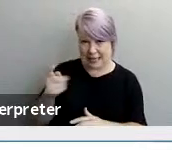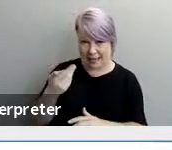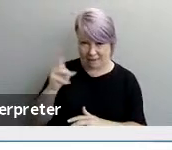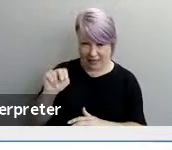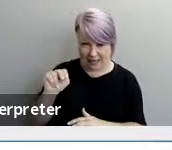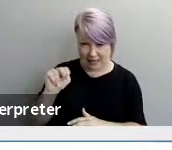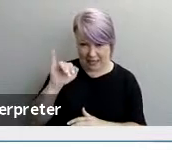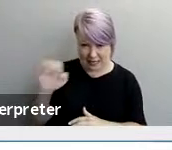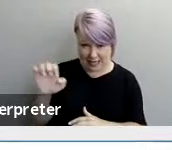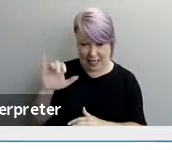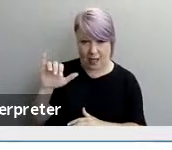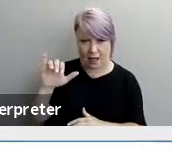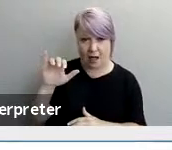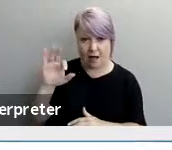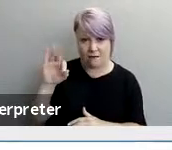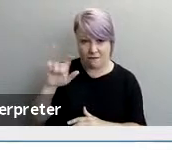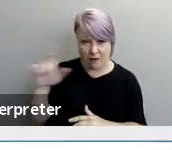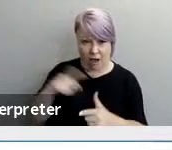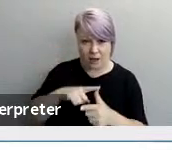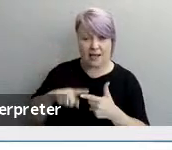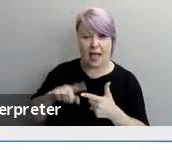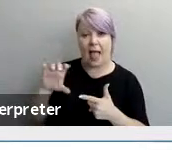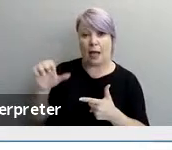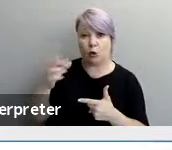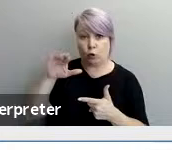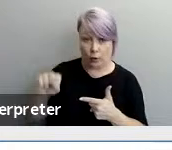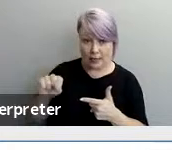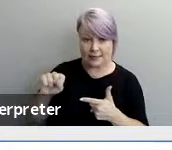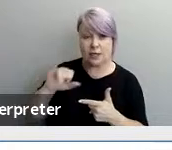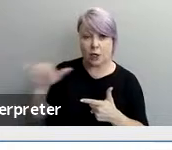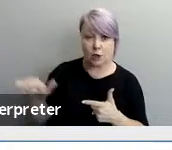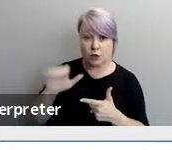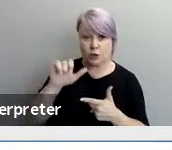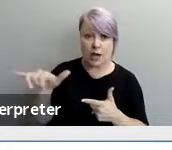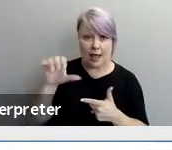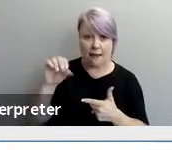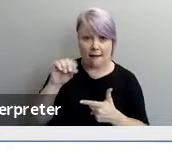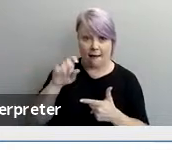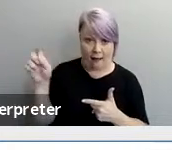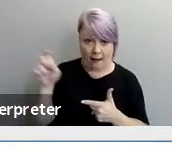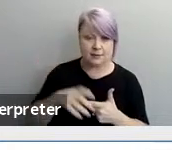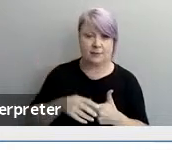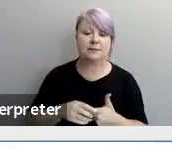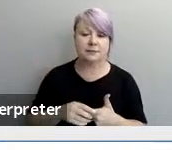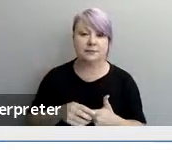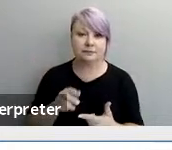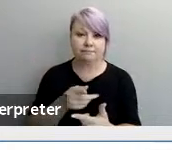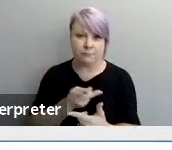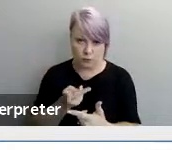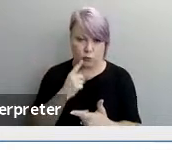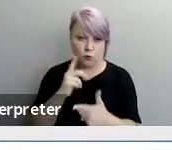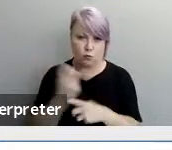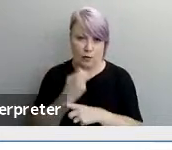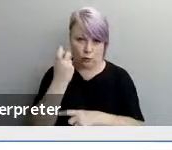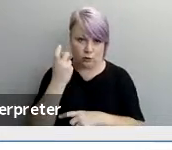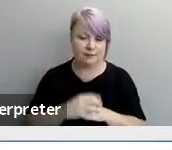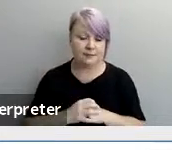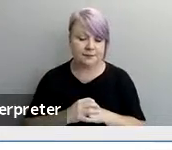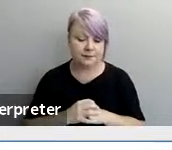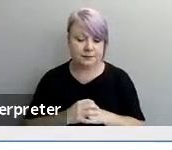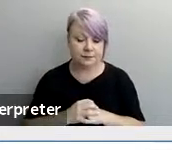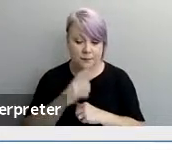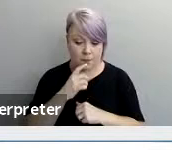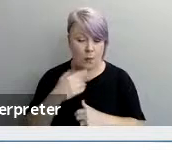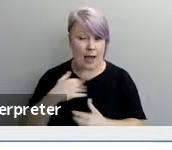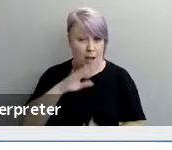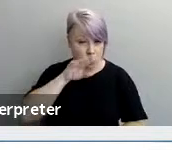Stephanie Fox and Chris J. Fox. They will be the Patti Dean winners, and Emily will be the MRTF winner. There were a